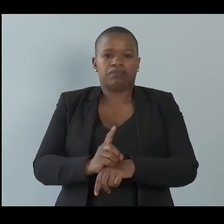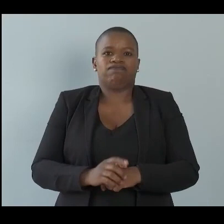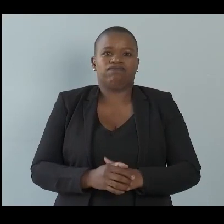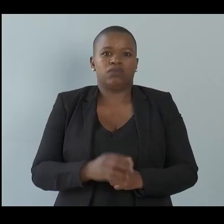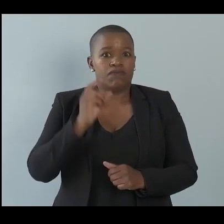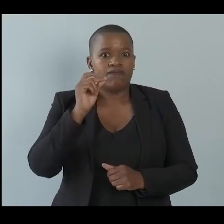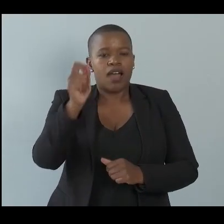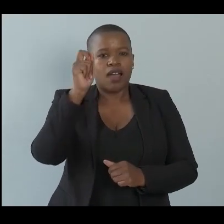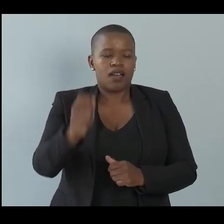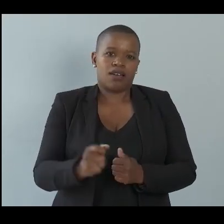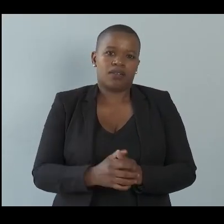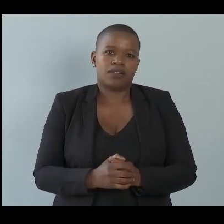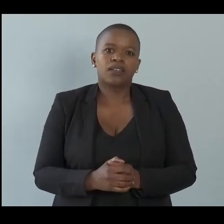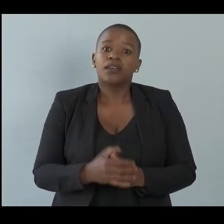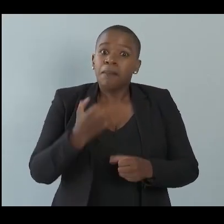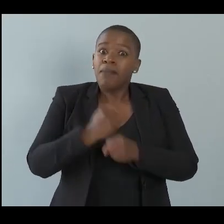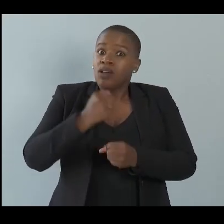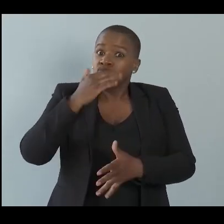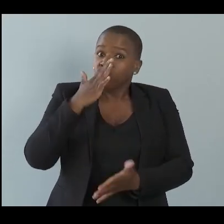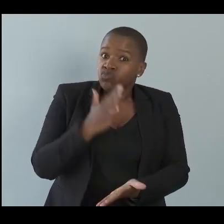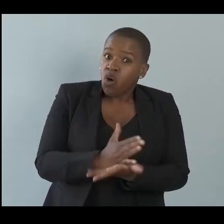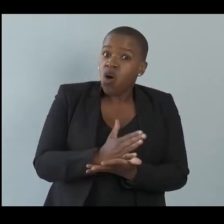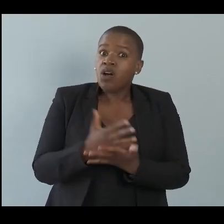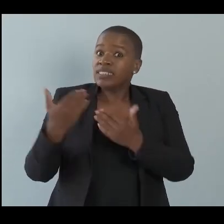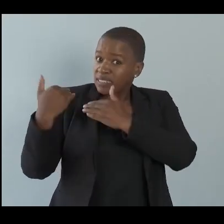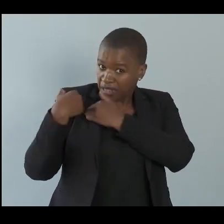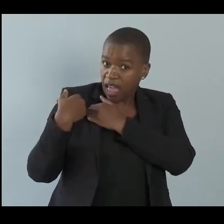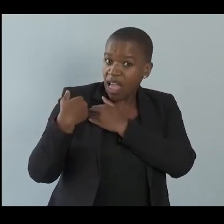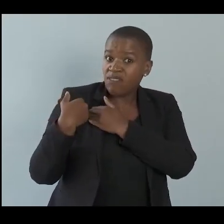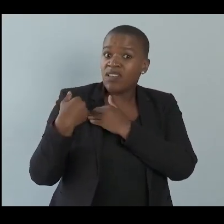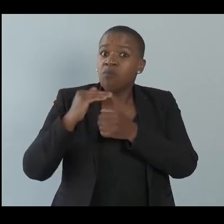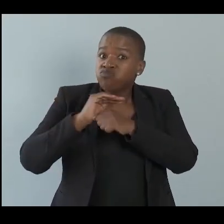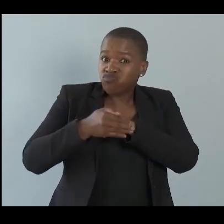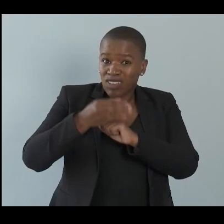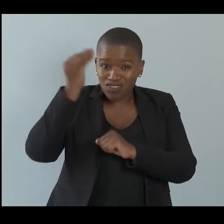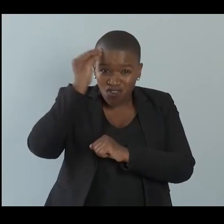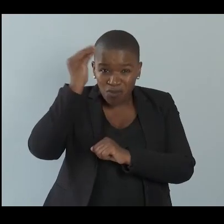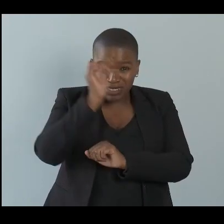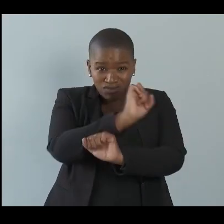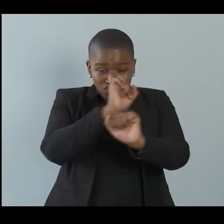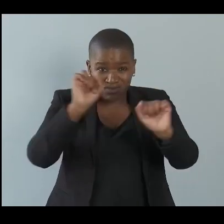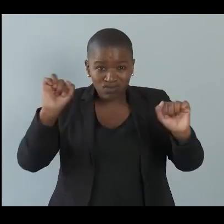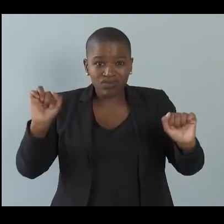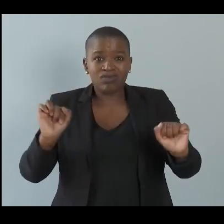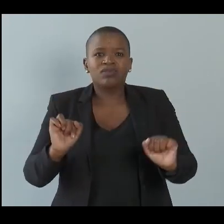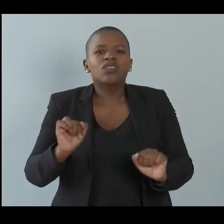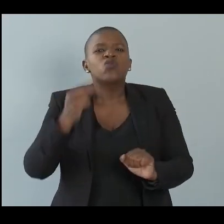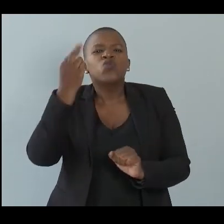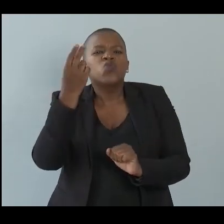focused on enhancing digital identity security to protect customer data and fostering innovation to keep clients